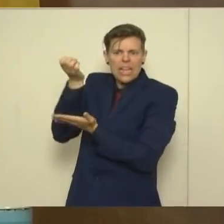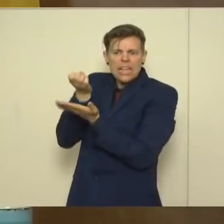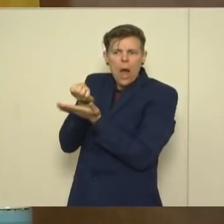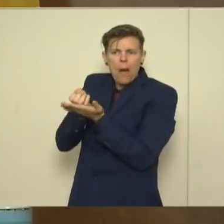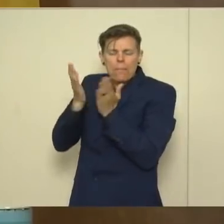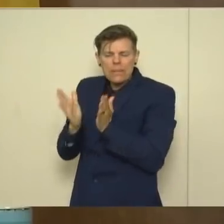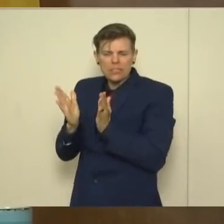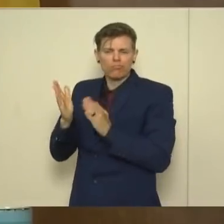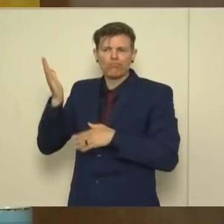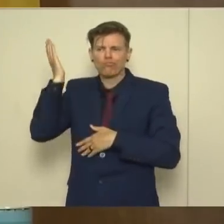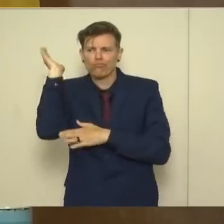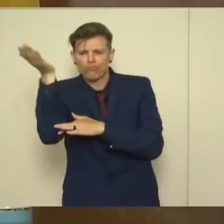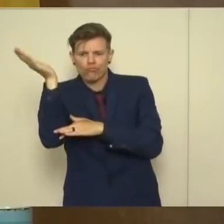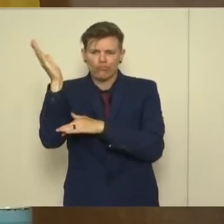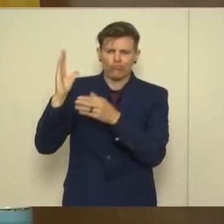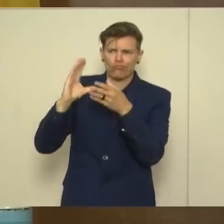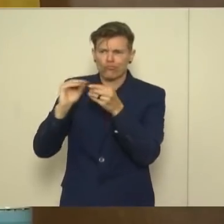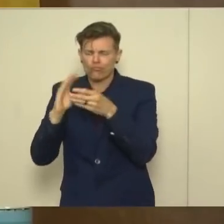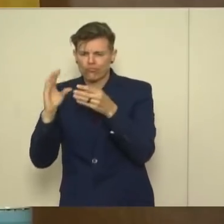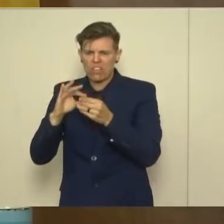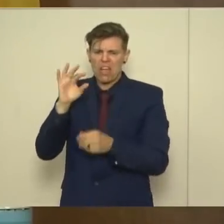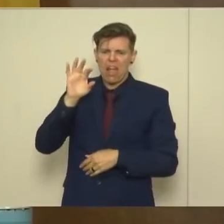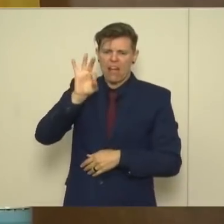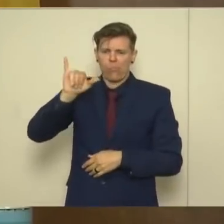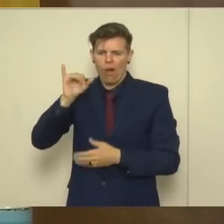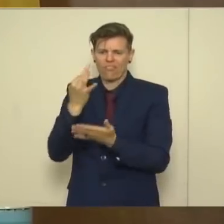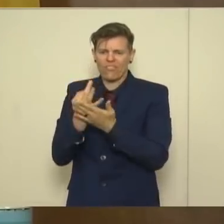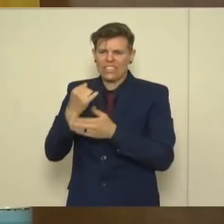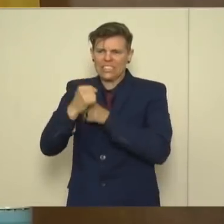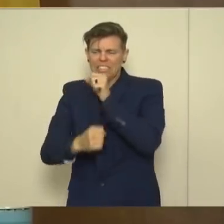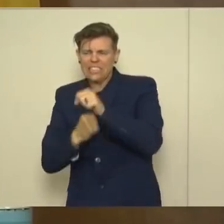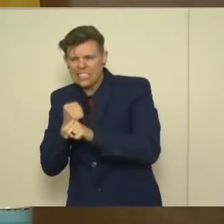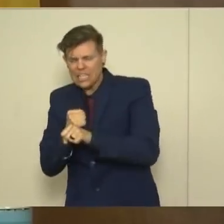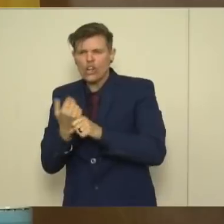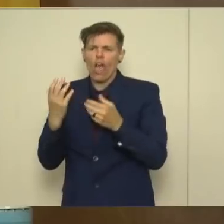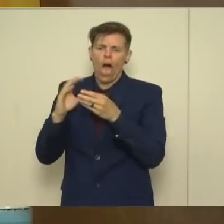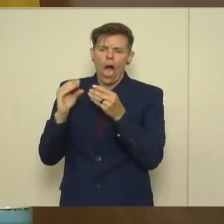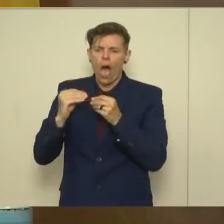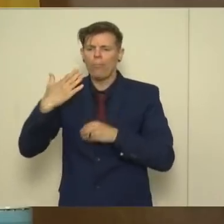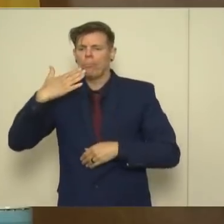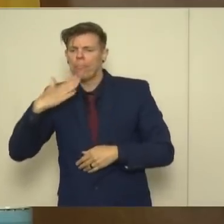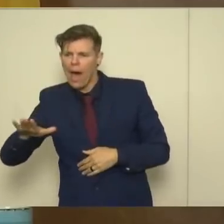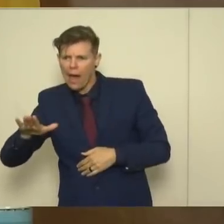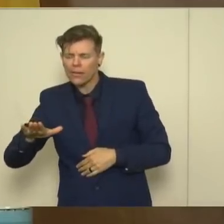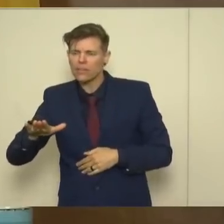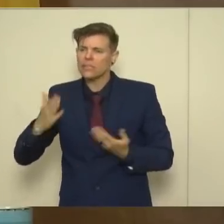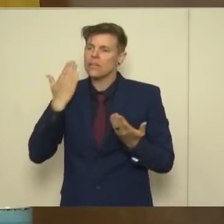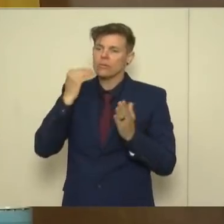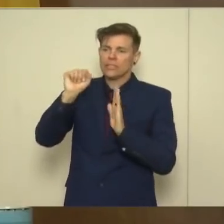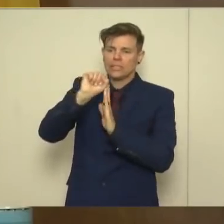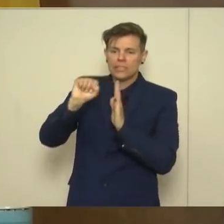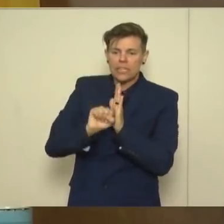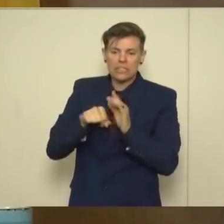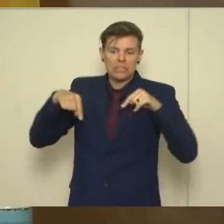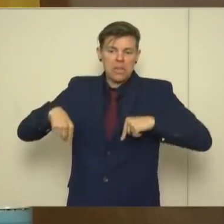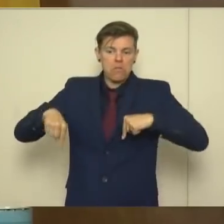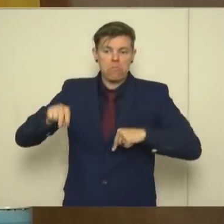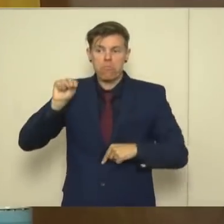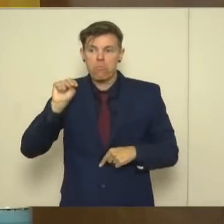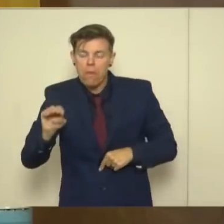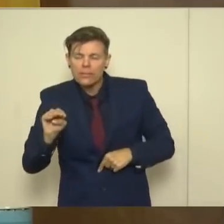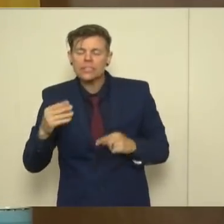end. It wasn't as bad as we thought, so that the states, including New Mexico, where we're projecting another $2